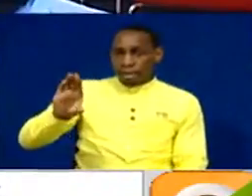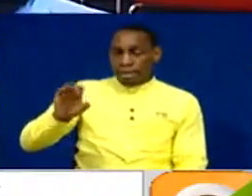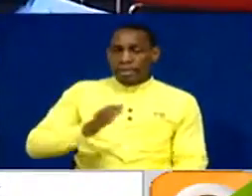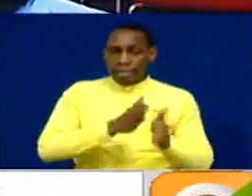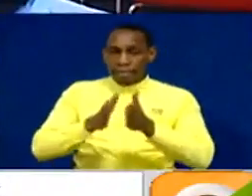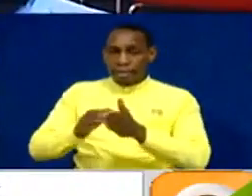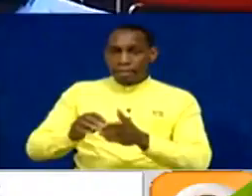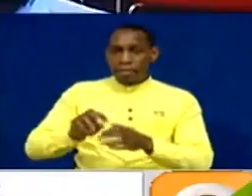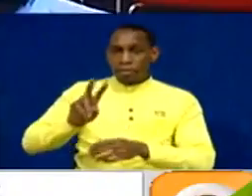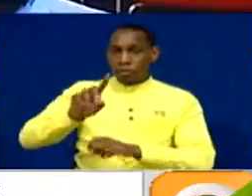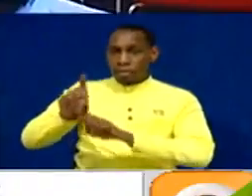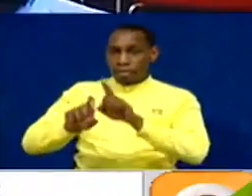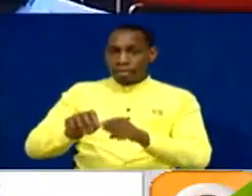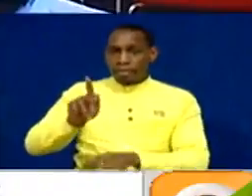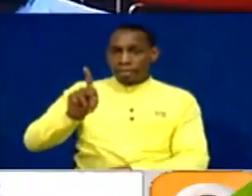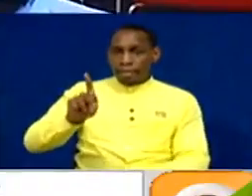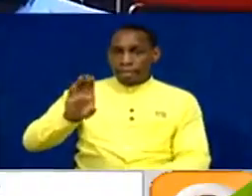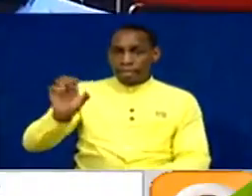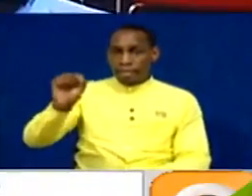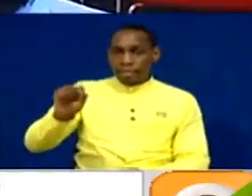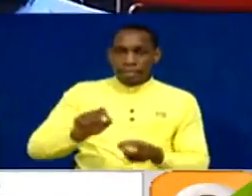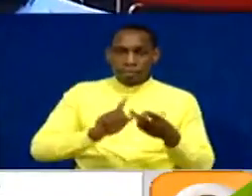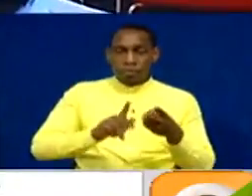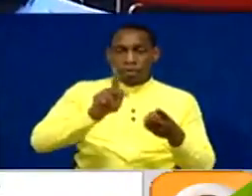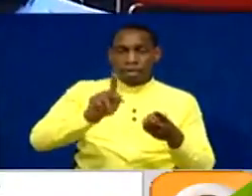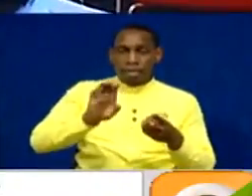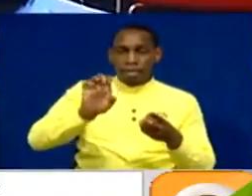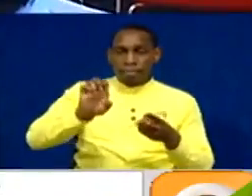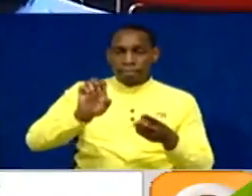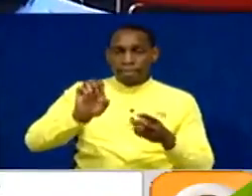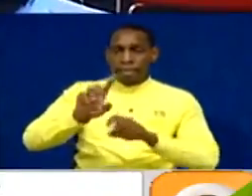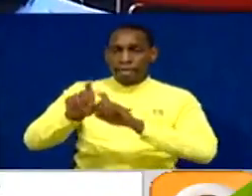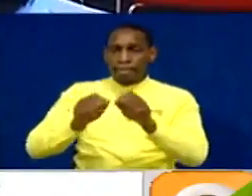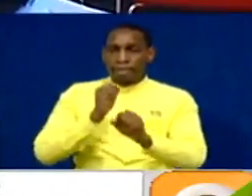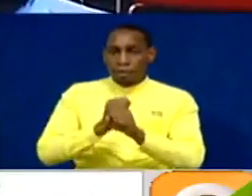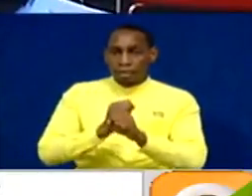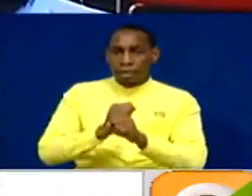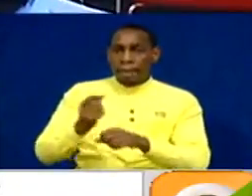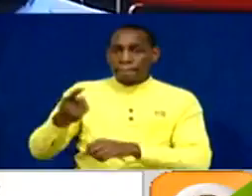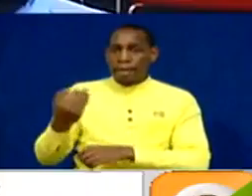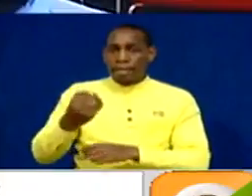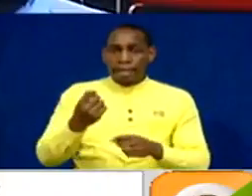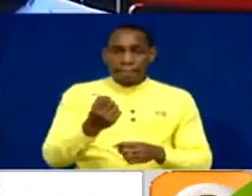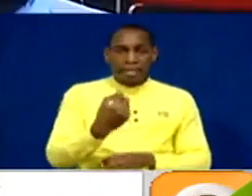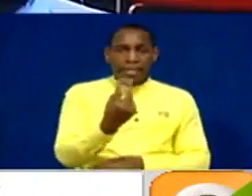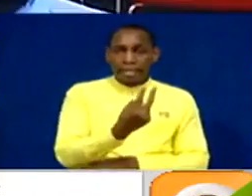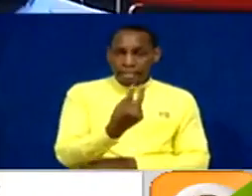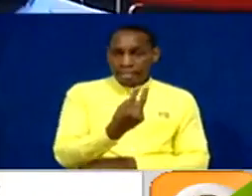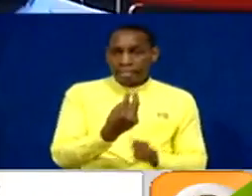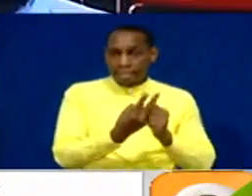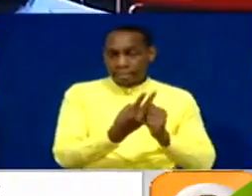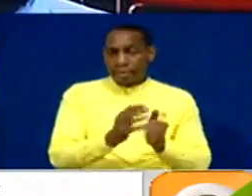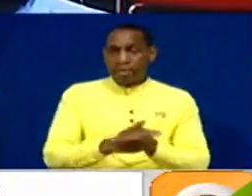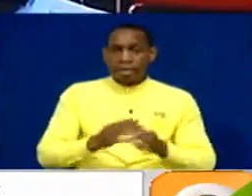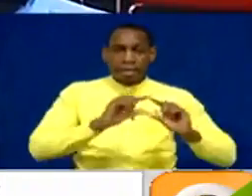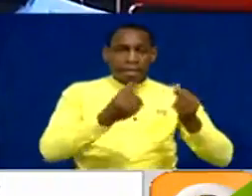will prepare 2 sets of KCSE and KCPE examinations, which will be done in March and December. And for